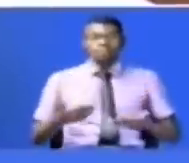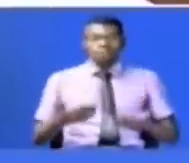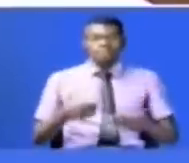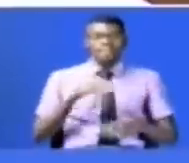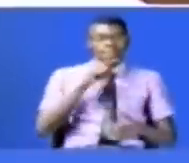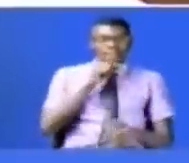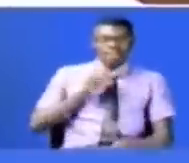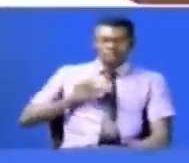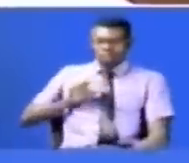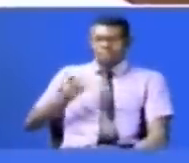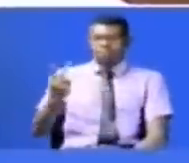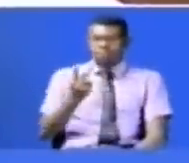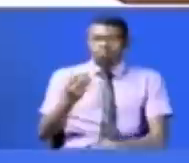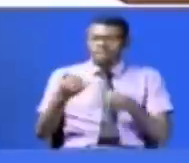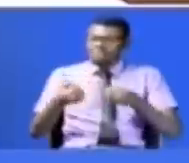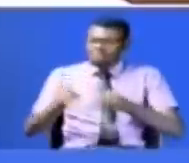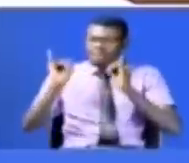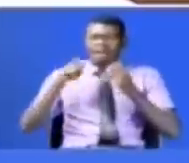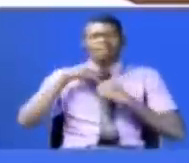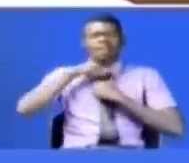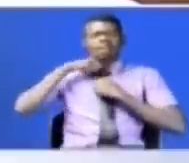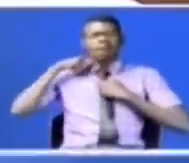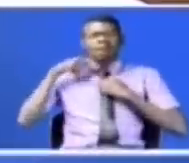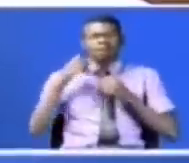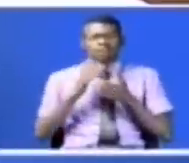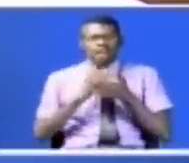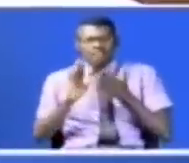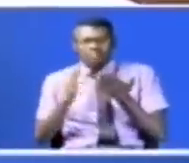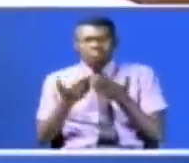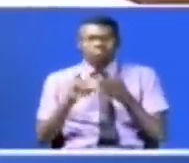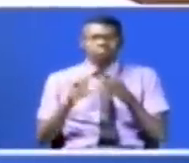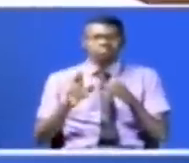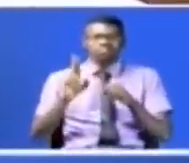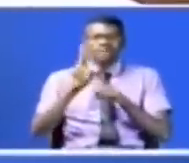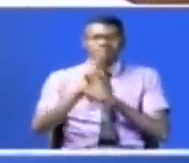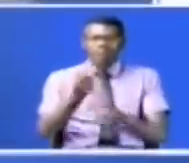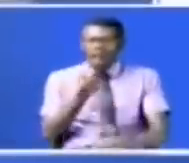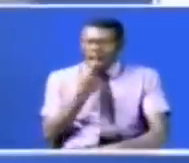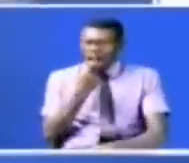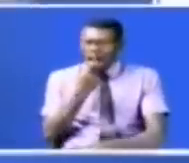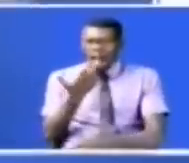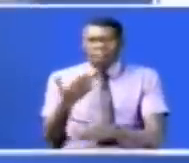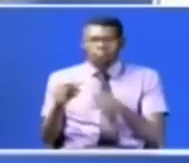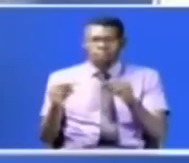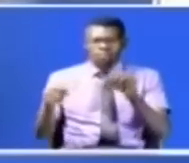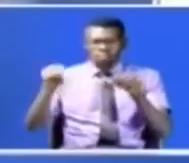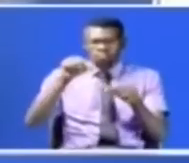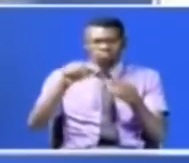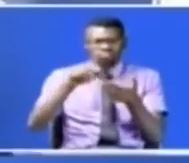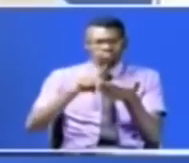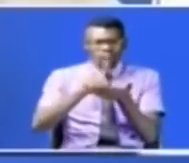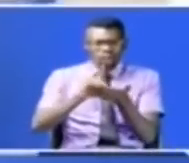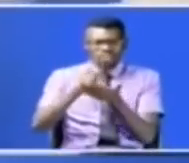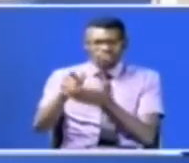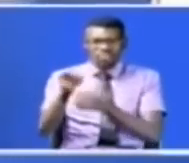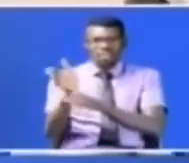and female, who tried to commit suicide by taking these substances which we call organophosphates. Just Thursday, the